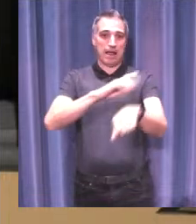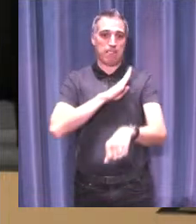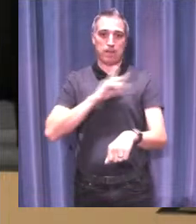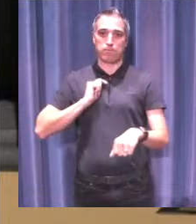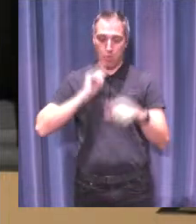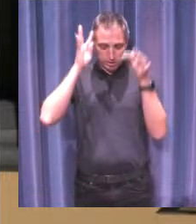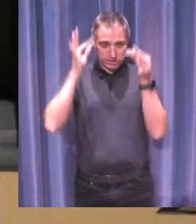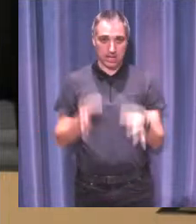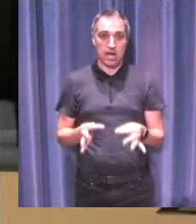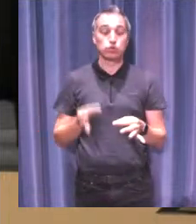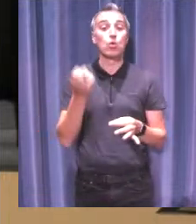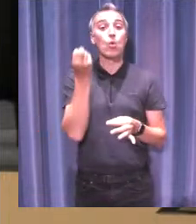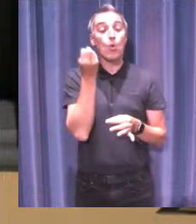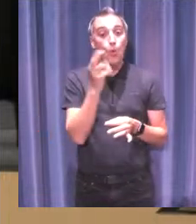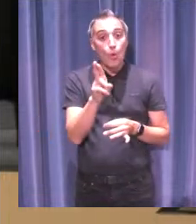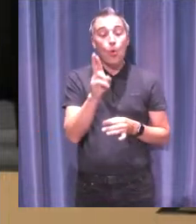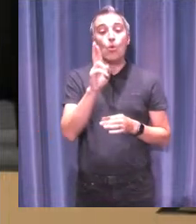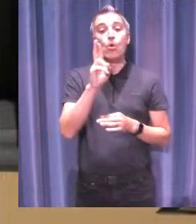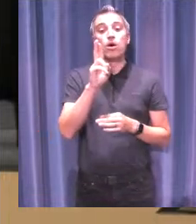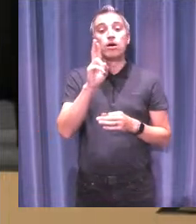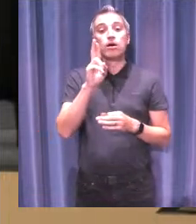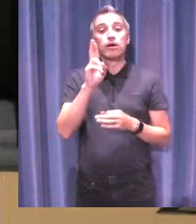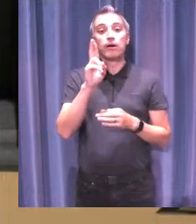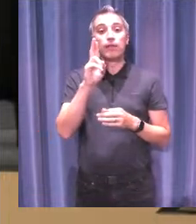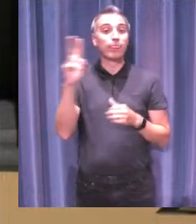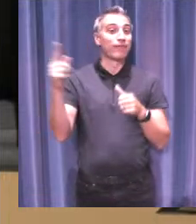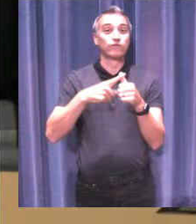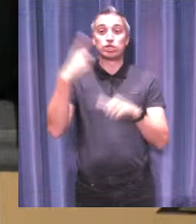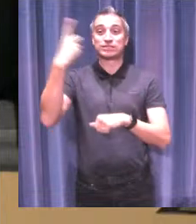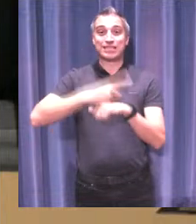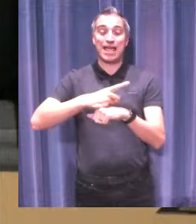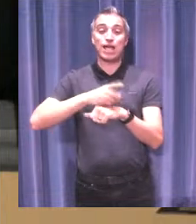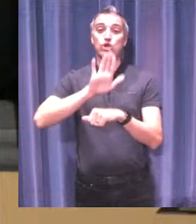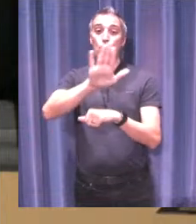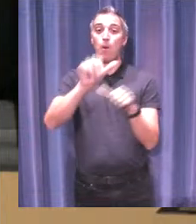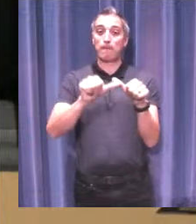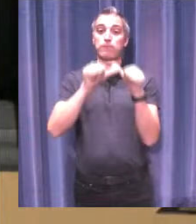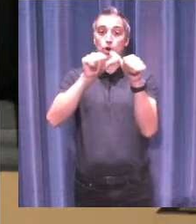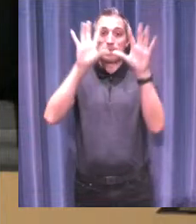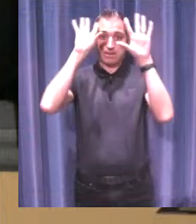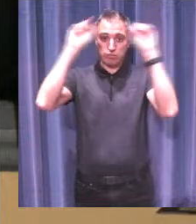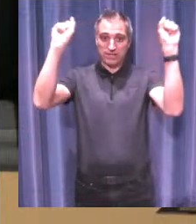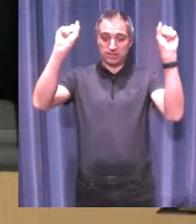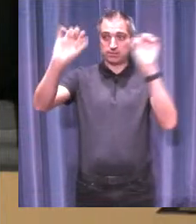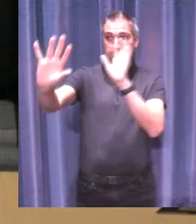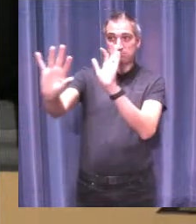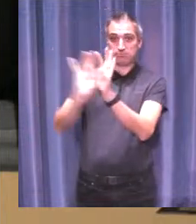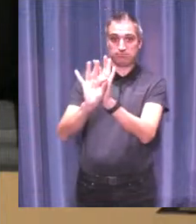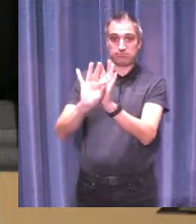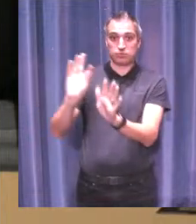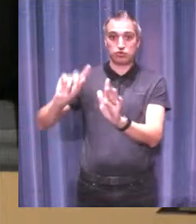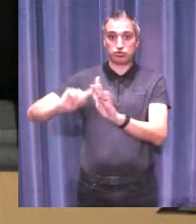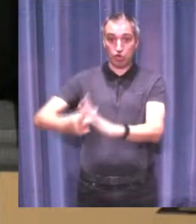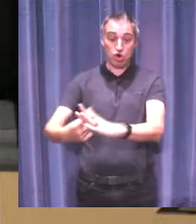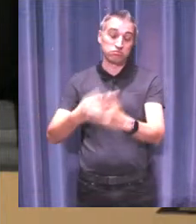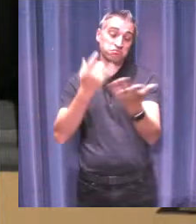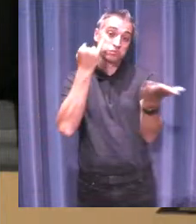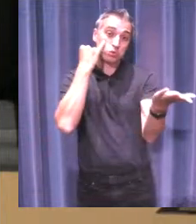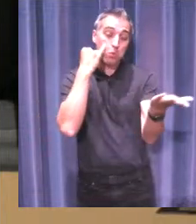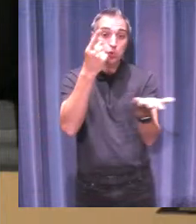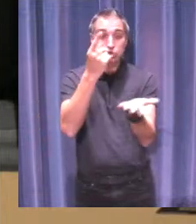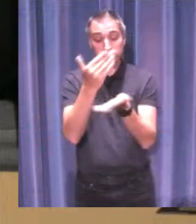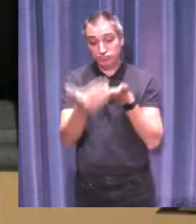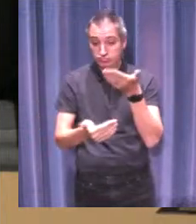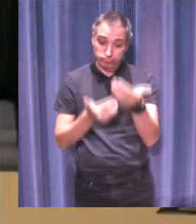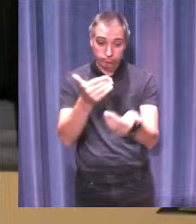chooses or upon the first day of your permanent president starting. So let's say you go through the